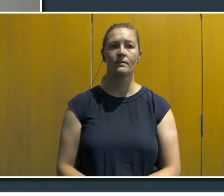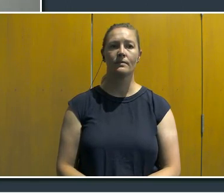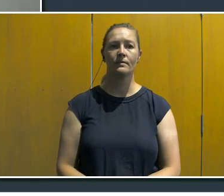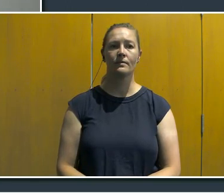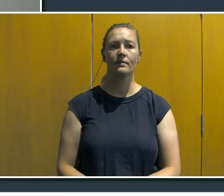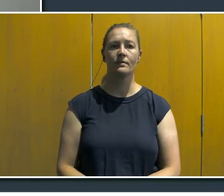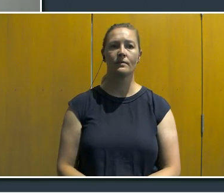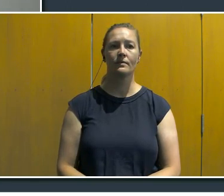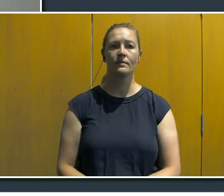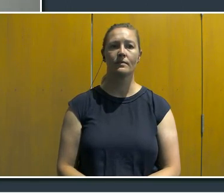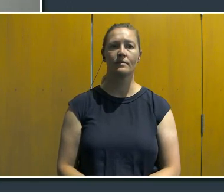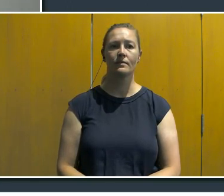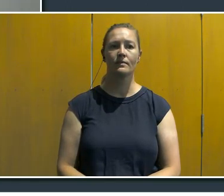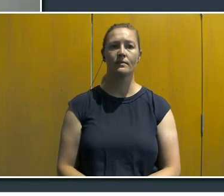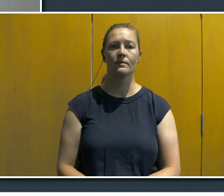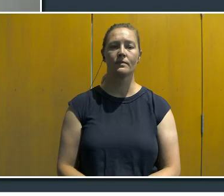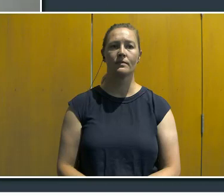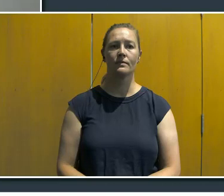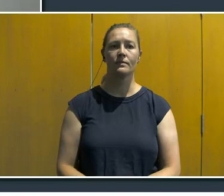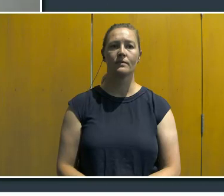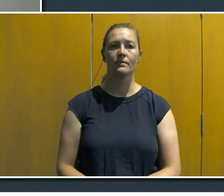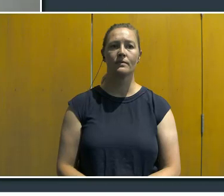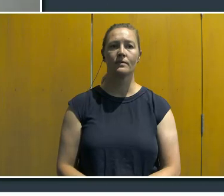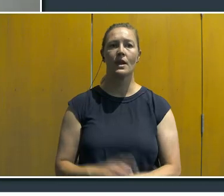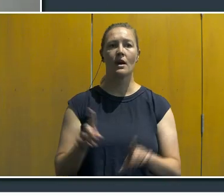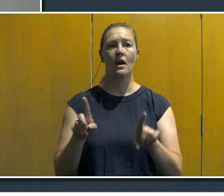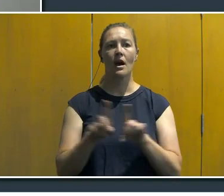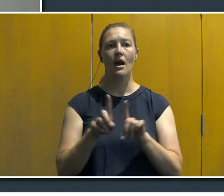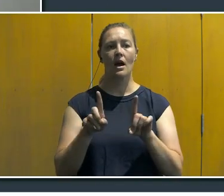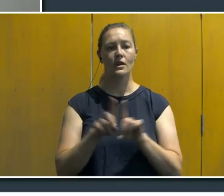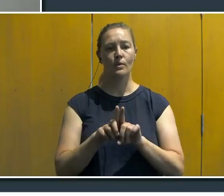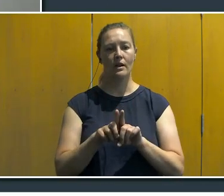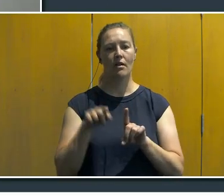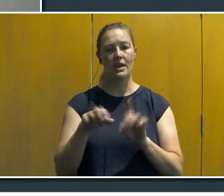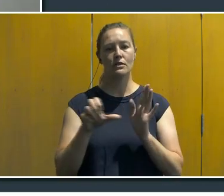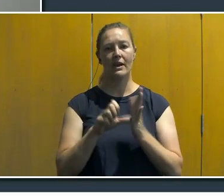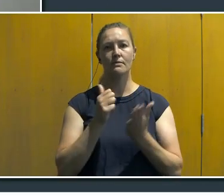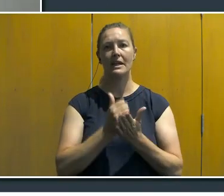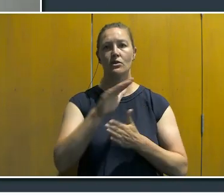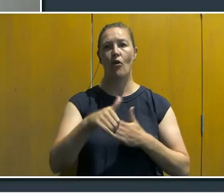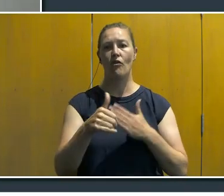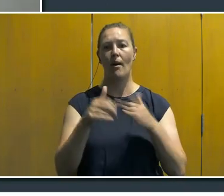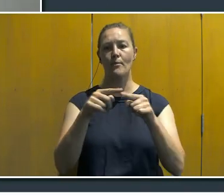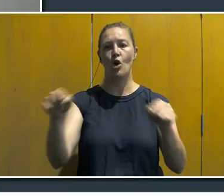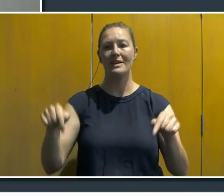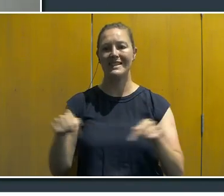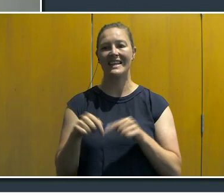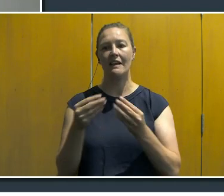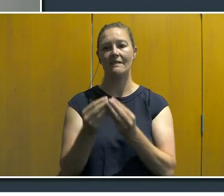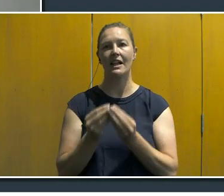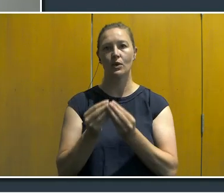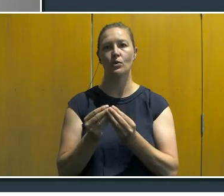just to base these things on property values, I don't think